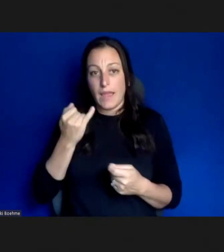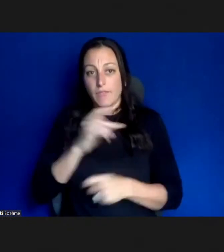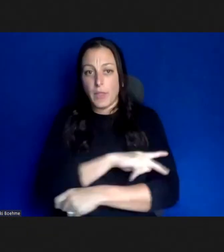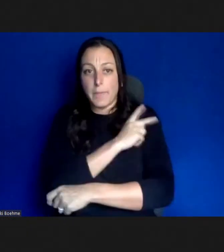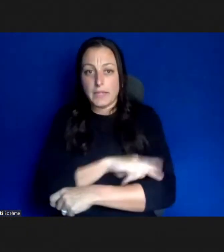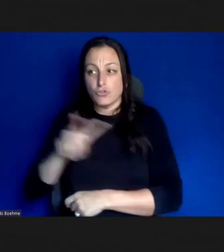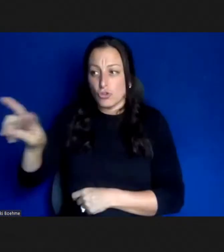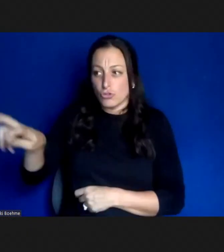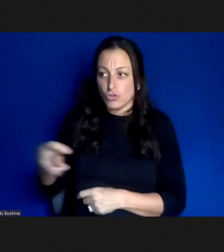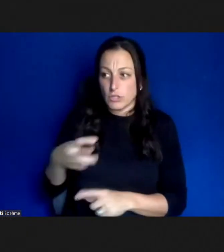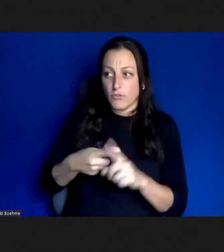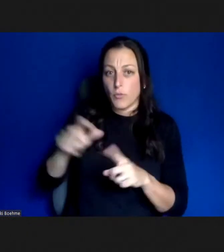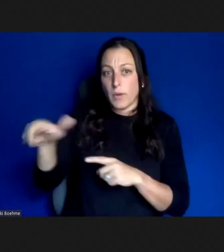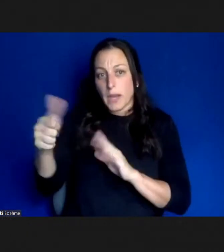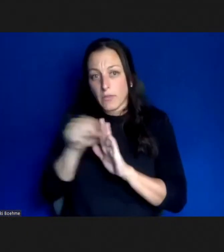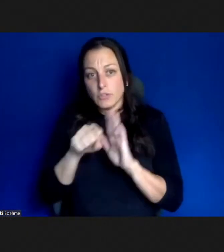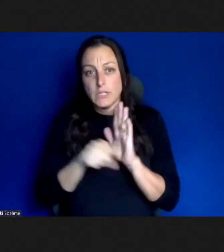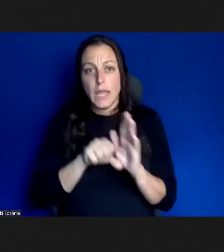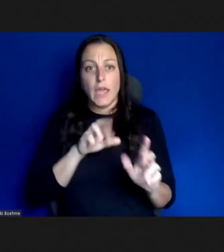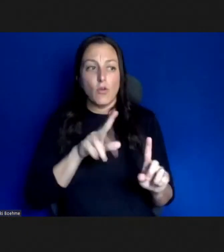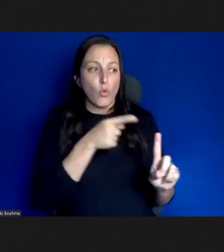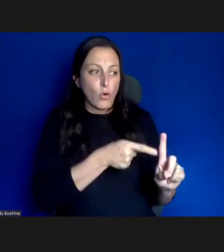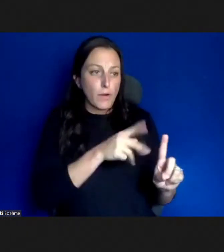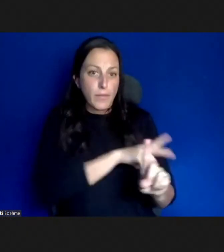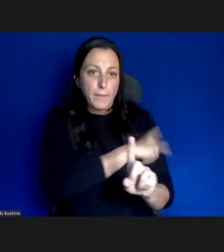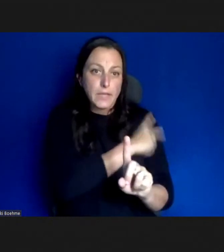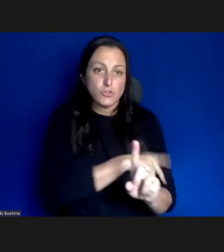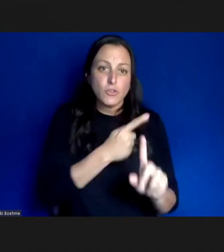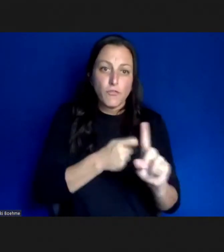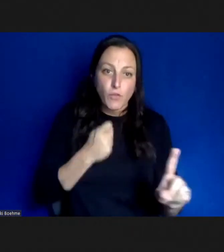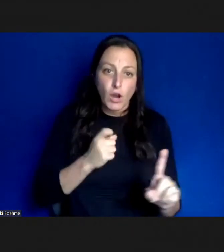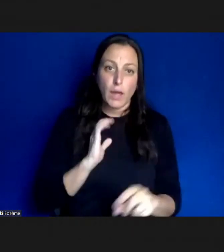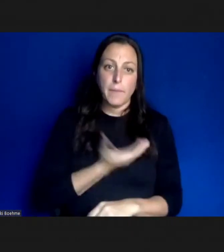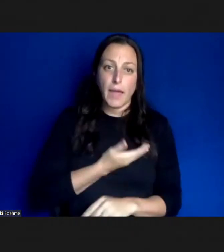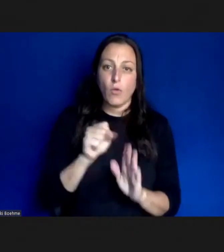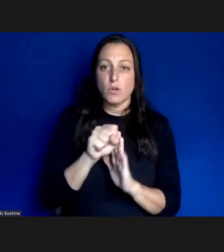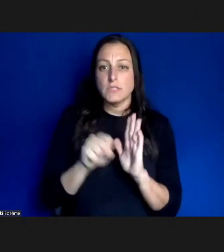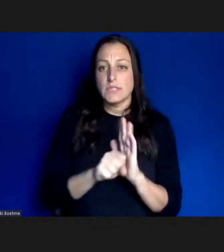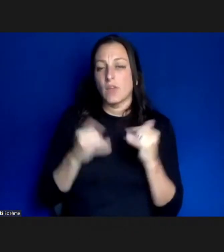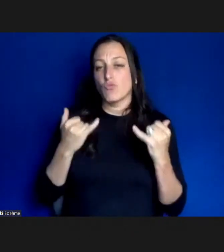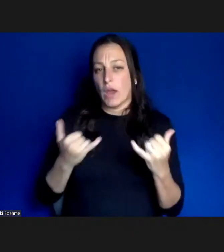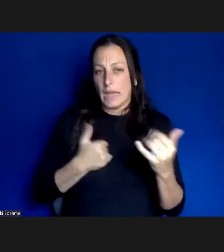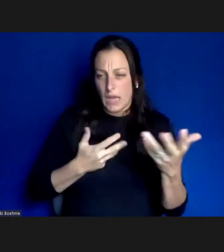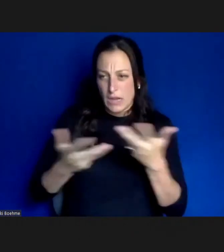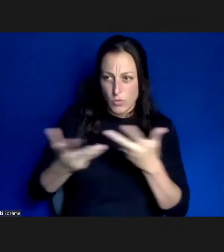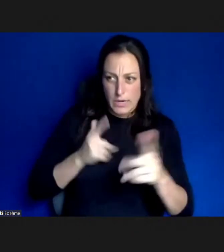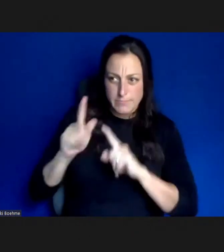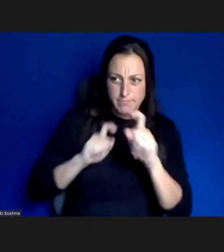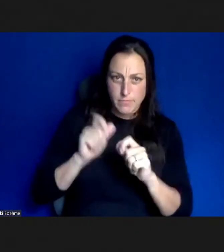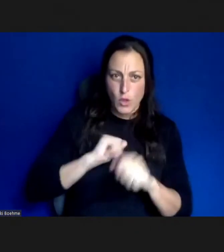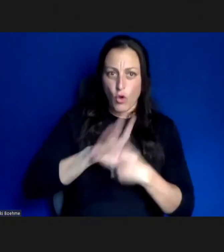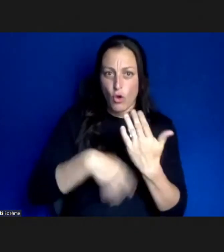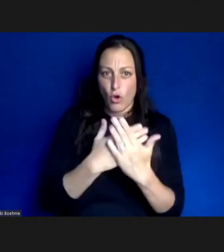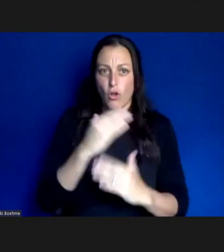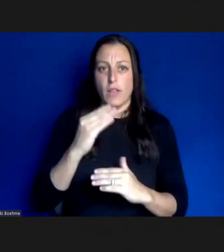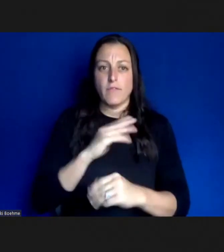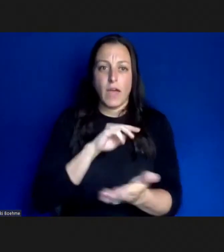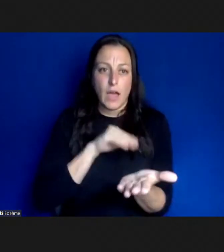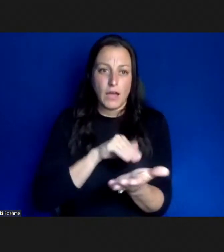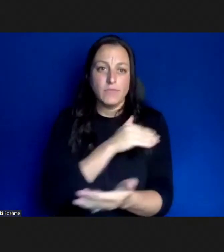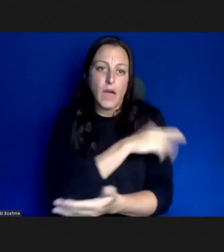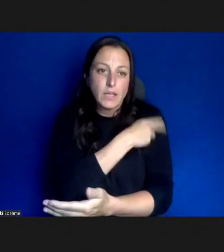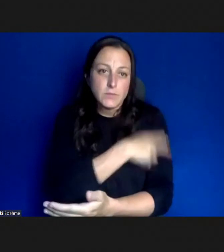or out of state. We are working closely with our pediatric receiving facilities to ensure that they have the capacity that they